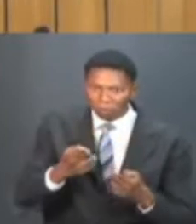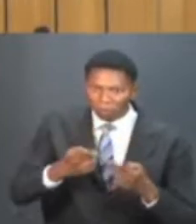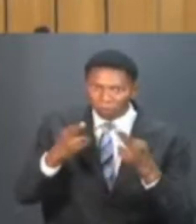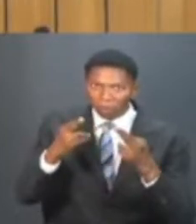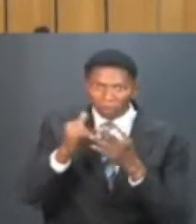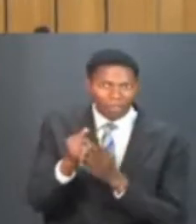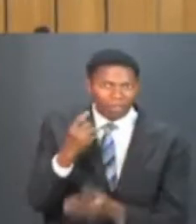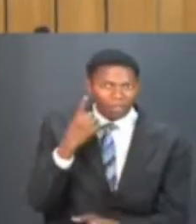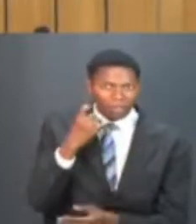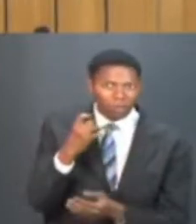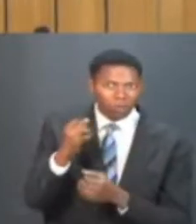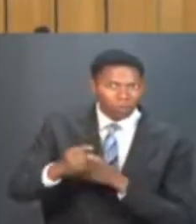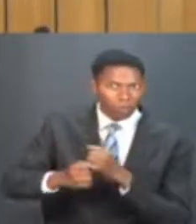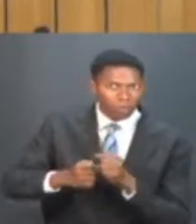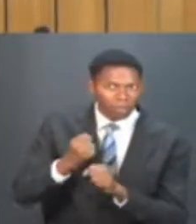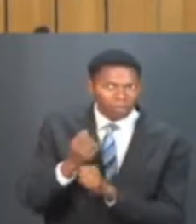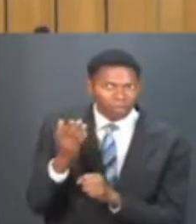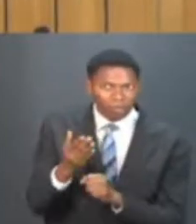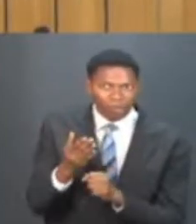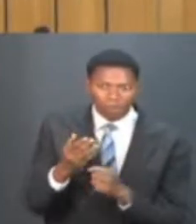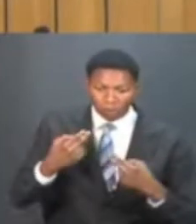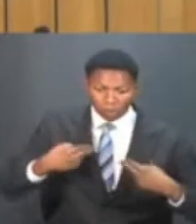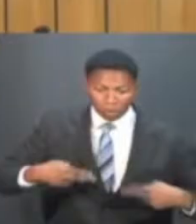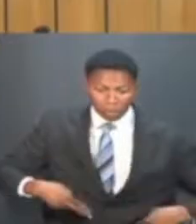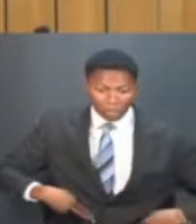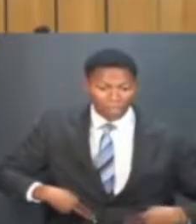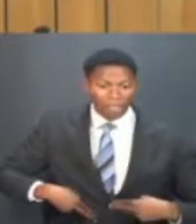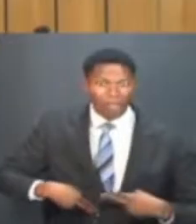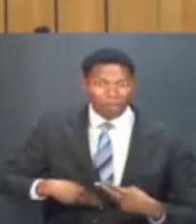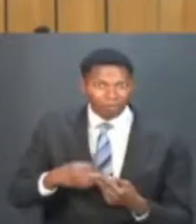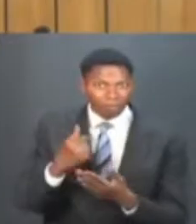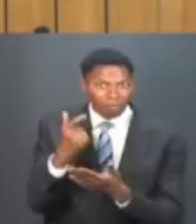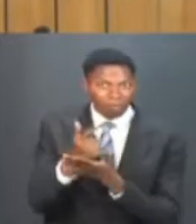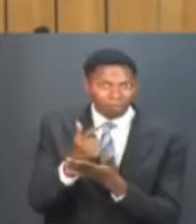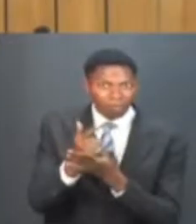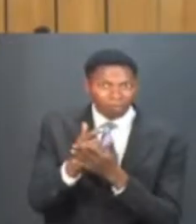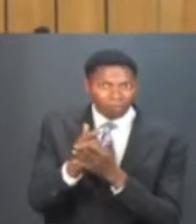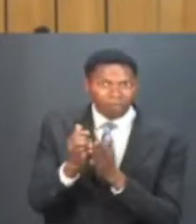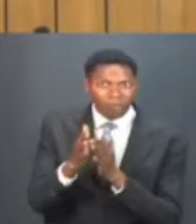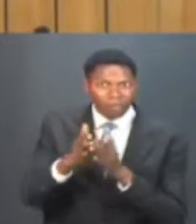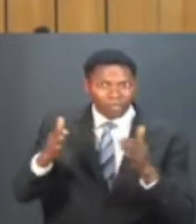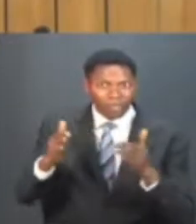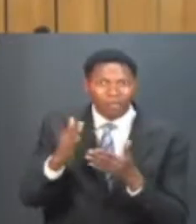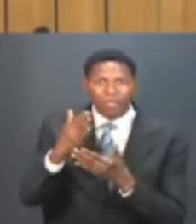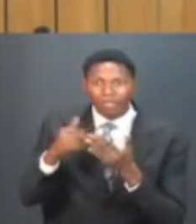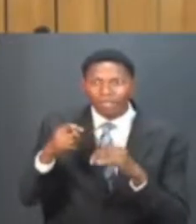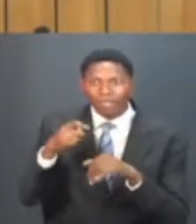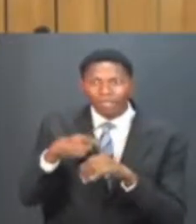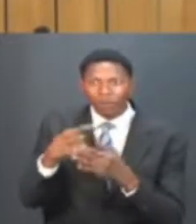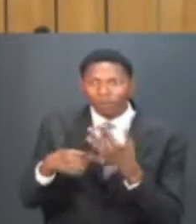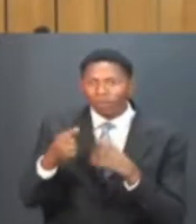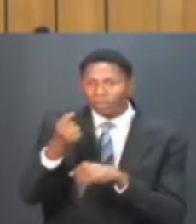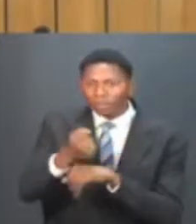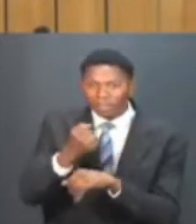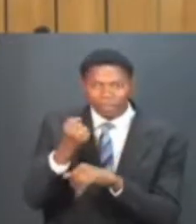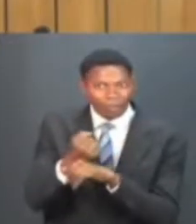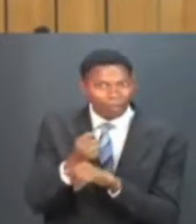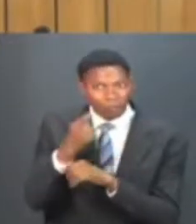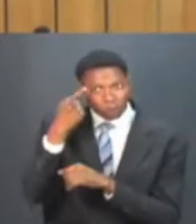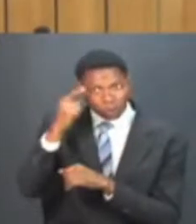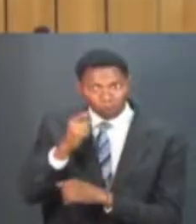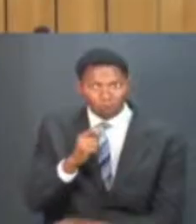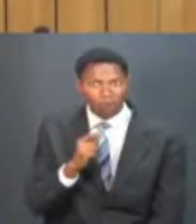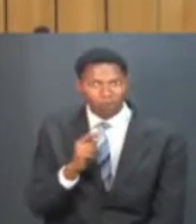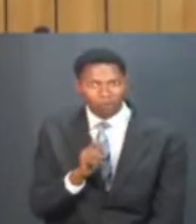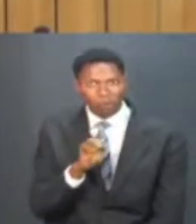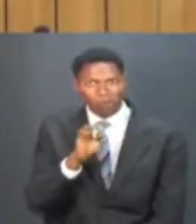The Ministry of Health and the Ghana Health Service have expanded cancer screening programs, particularly for breast and